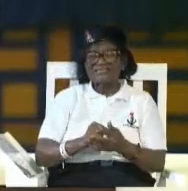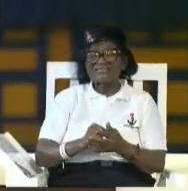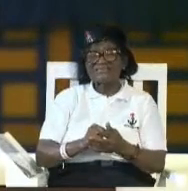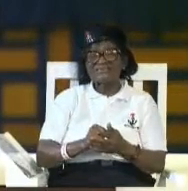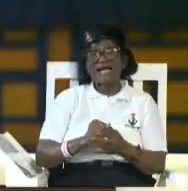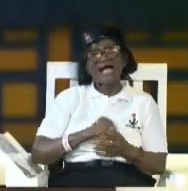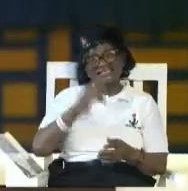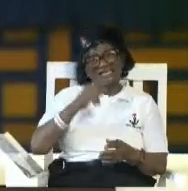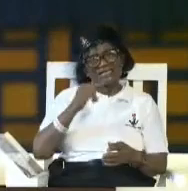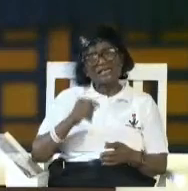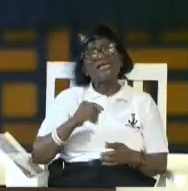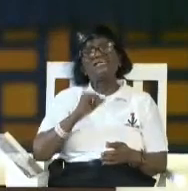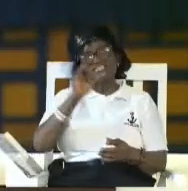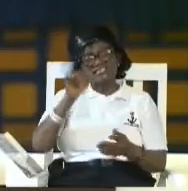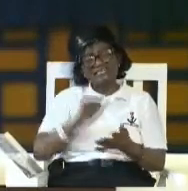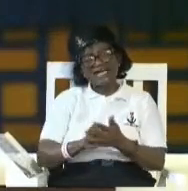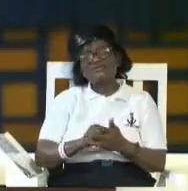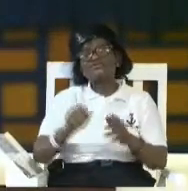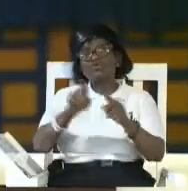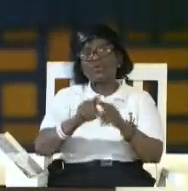I said, give me an example.